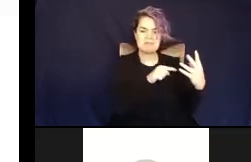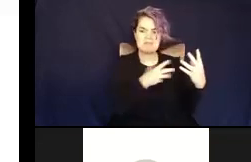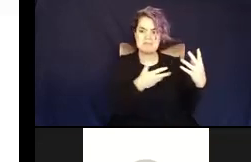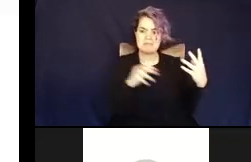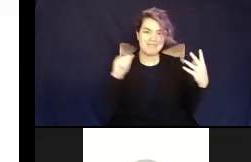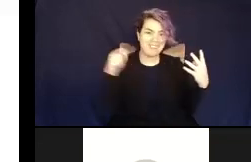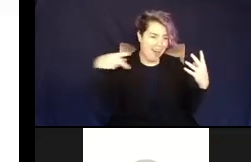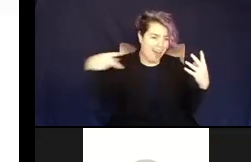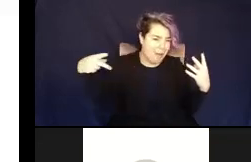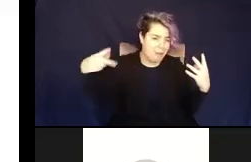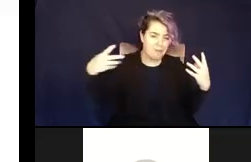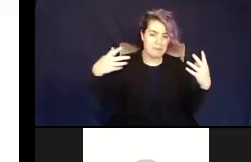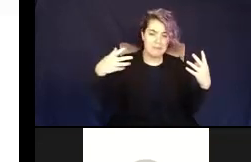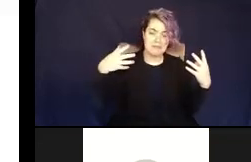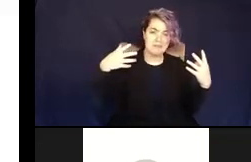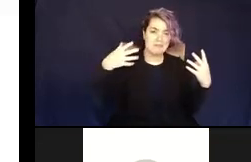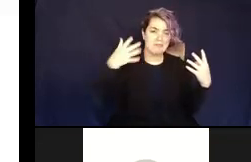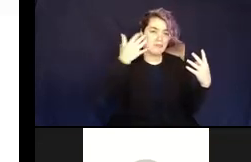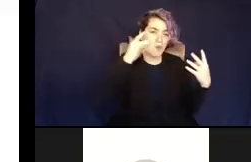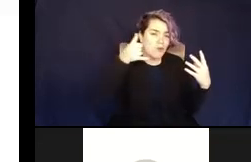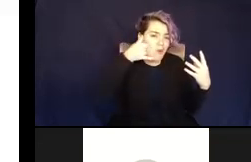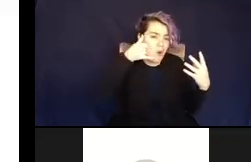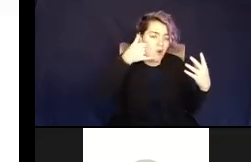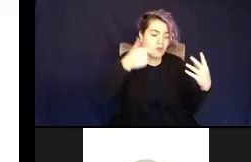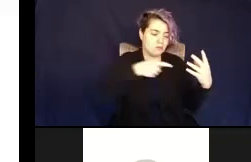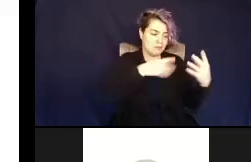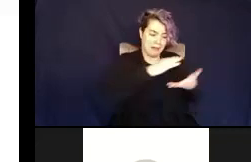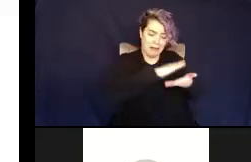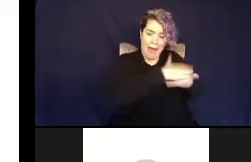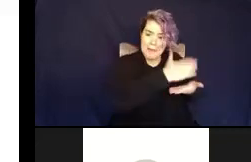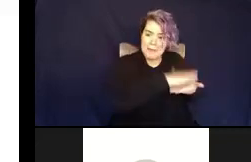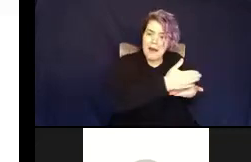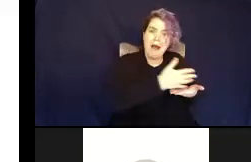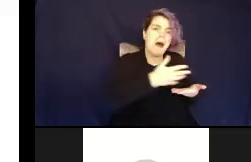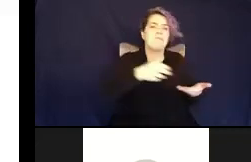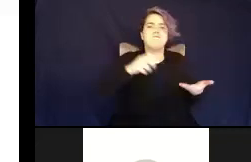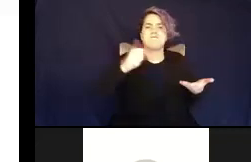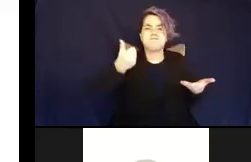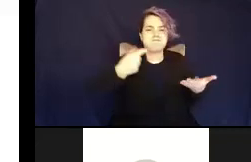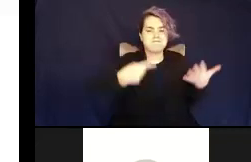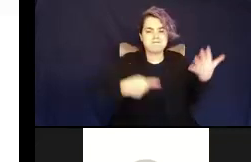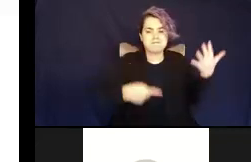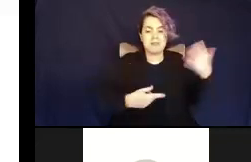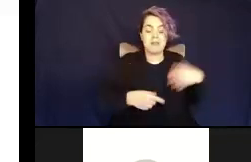you're talking about smartphones or laptops or something else. People don't